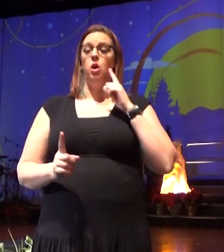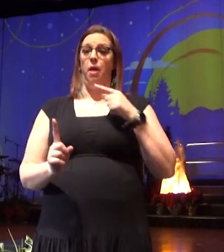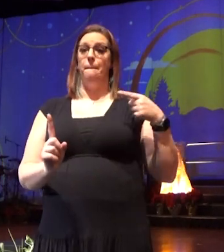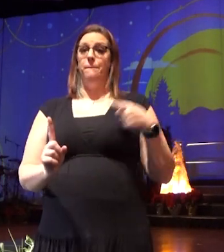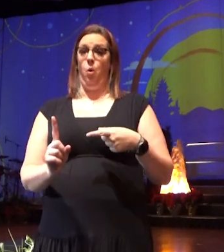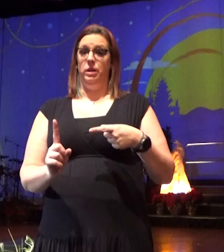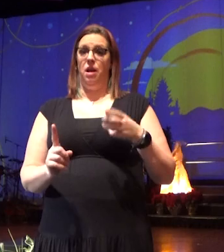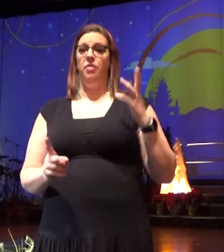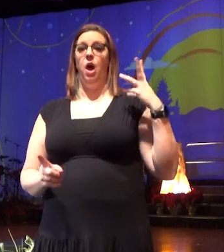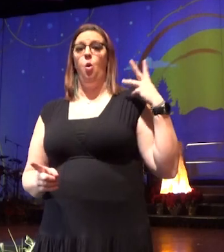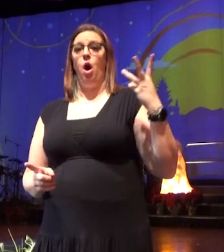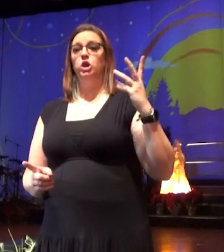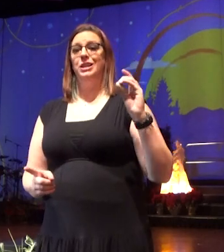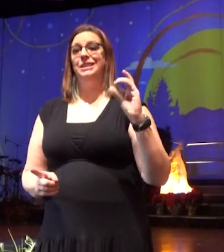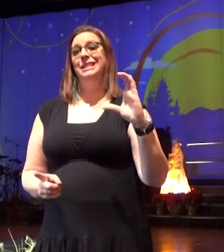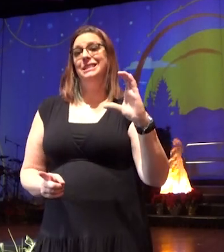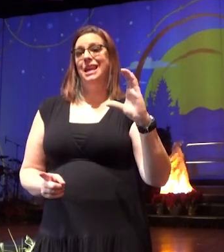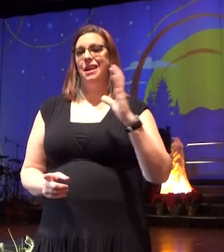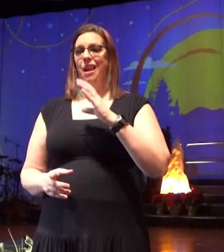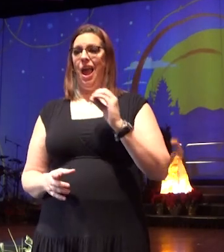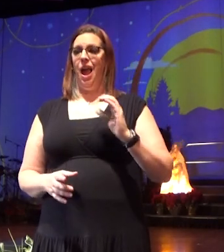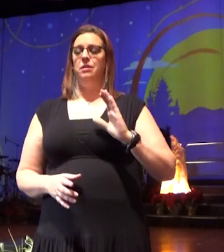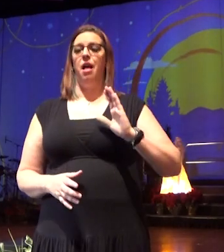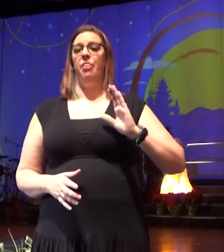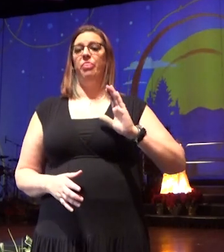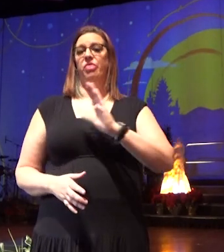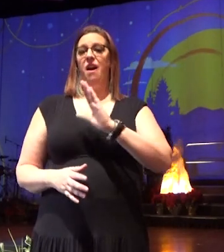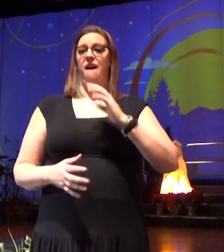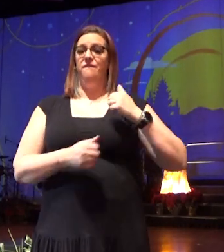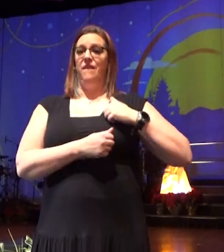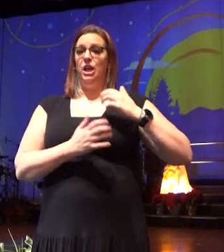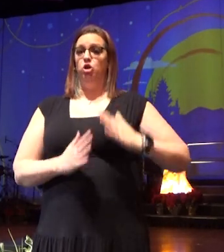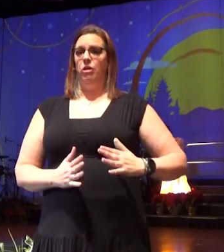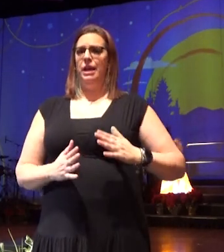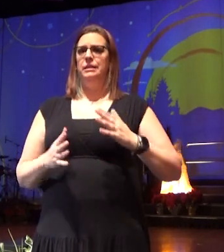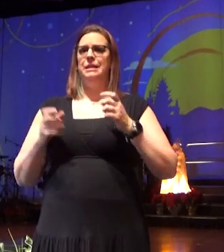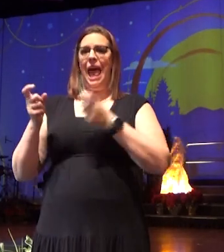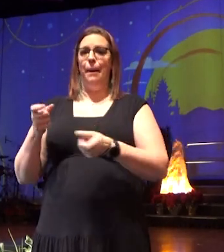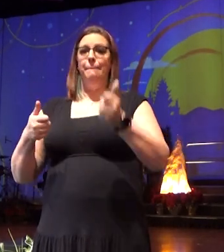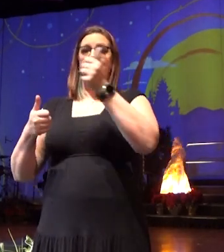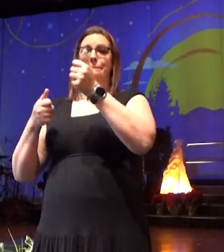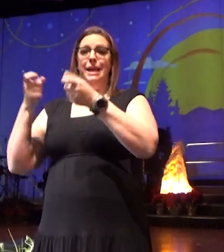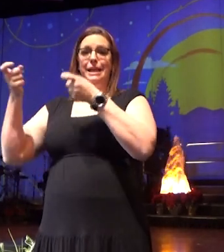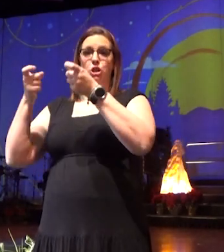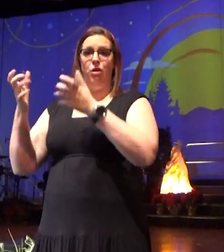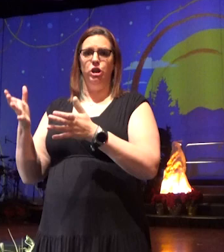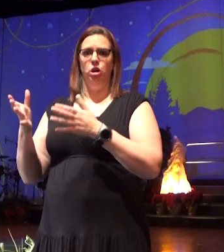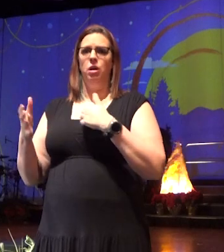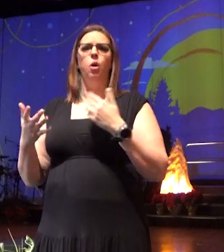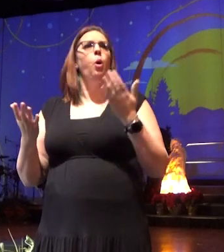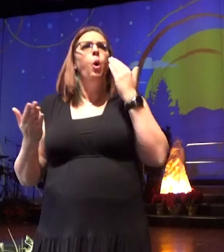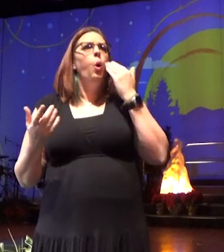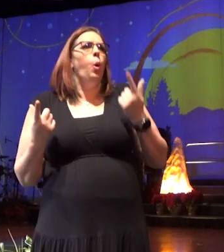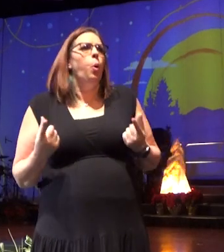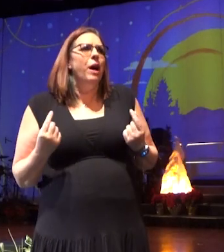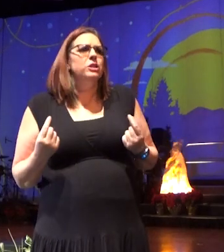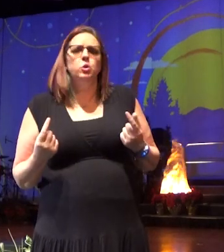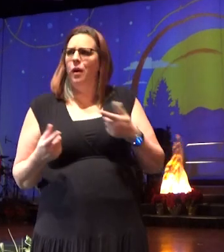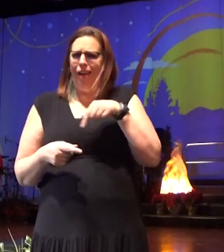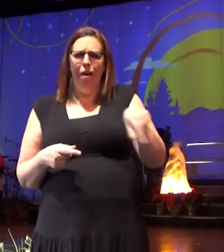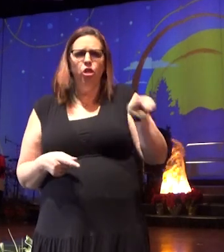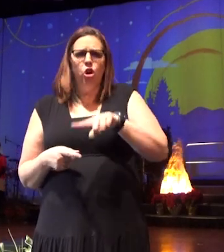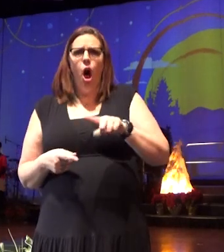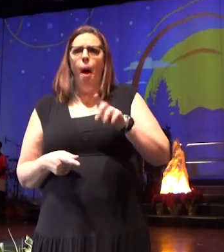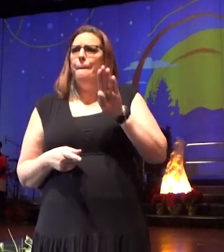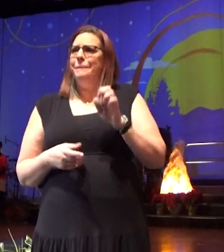D.C. and the Veterans Administration wanted to know what this guy was doing because they're all being healed.